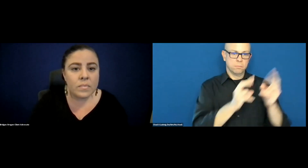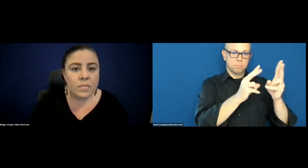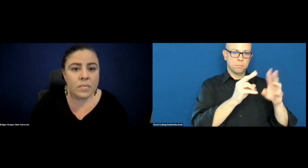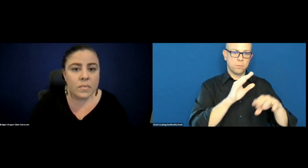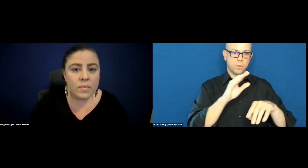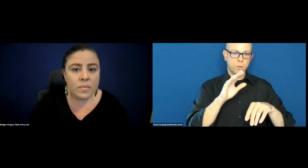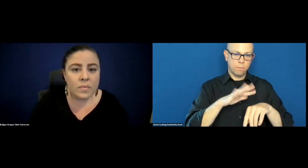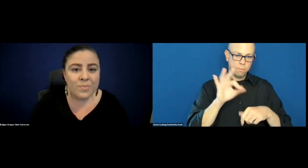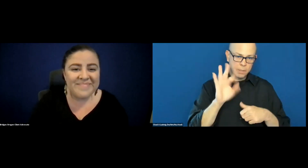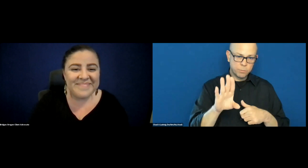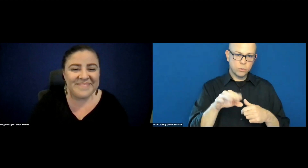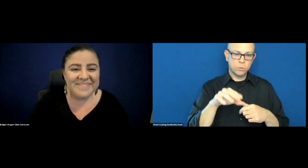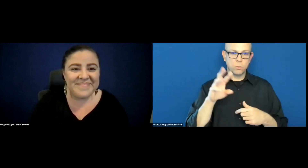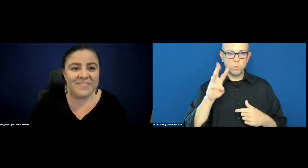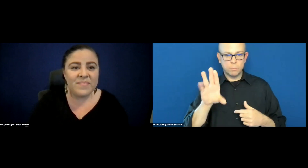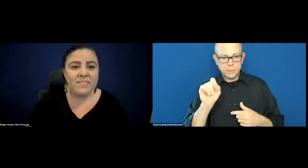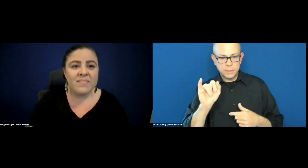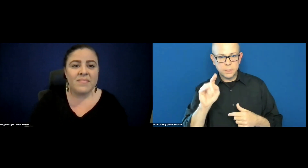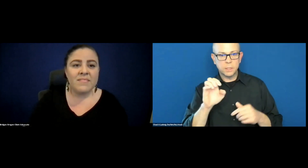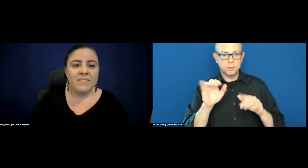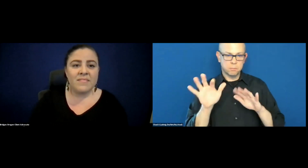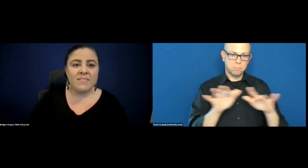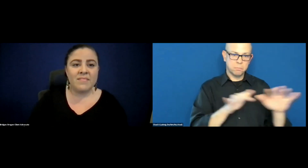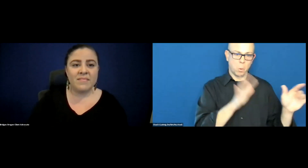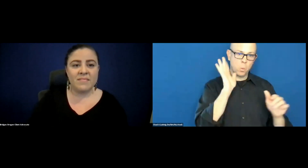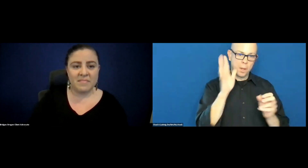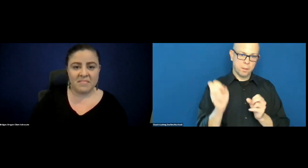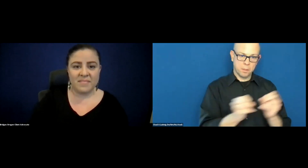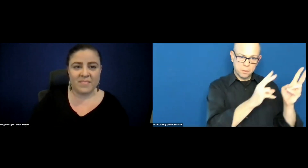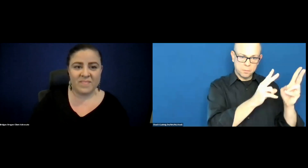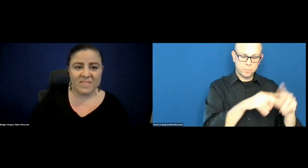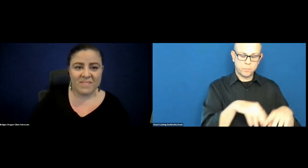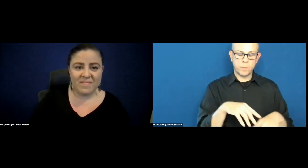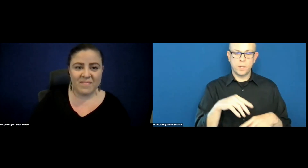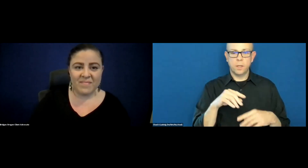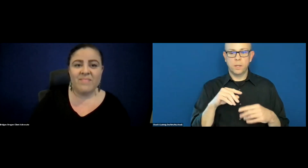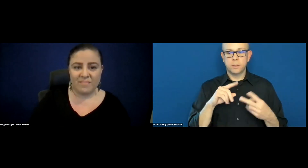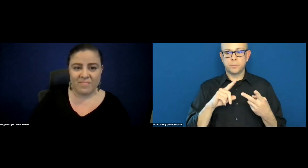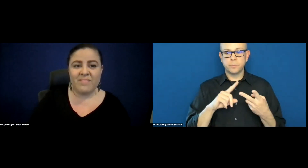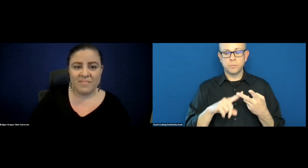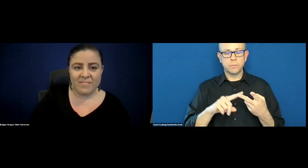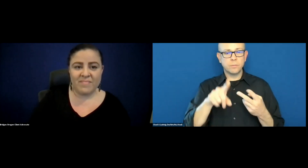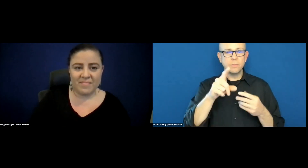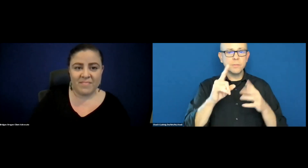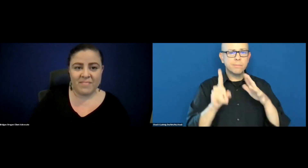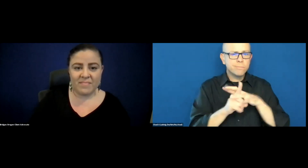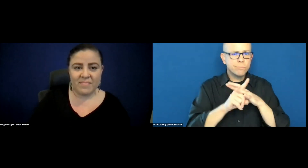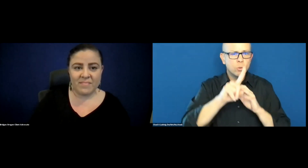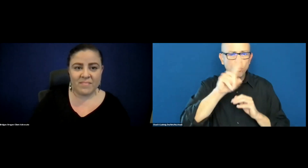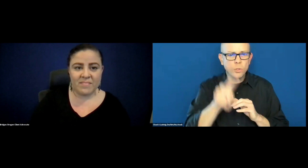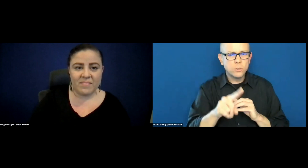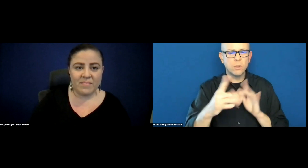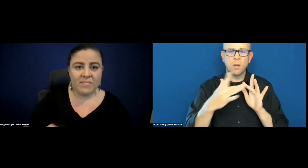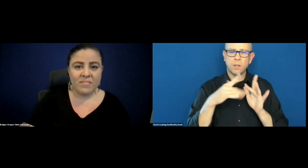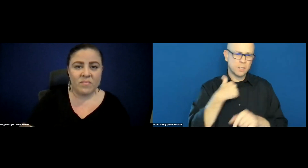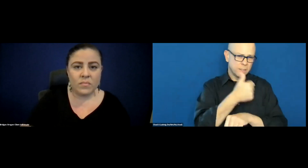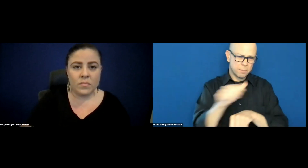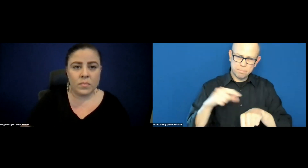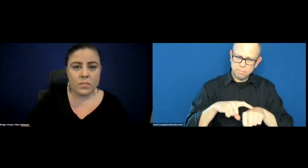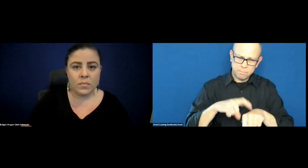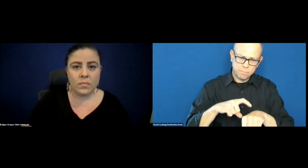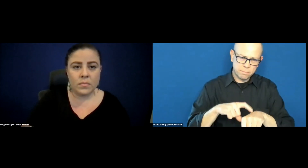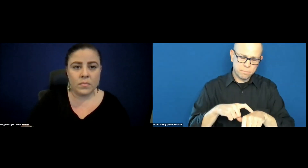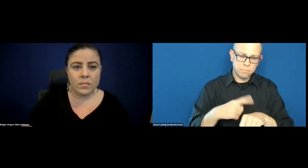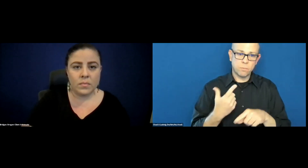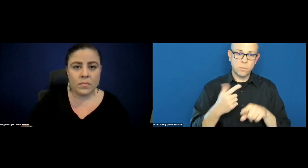Yes, like I said, this video is going to be uploaded to Facebook as well as our website. We'll make sure that it's posted there. And if you have